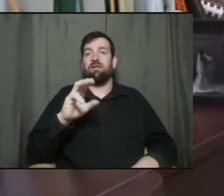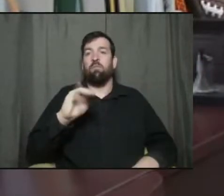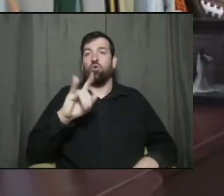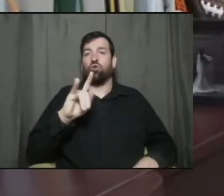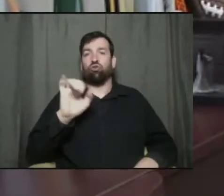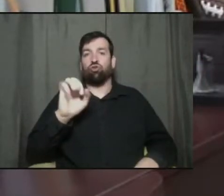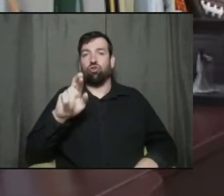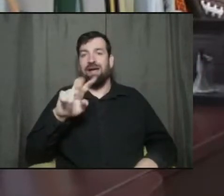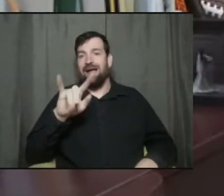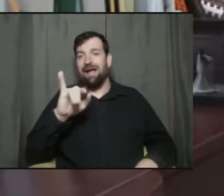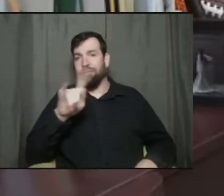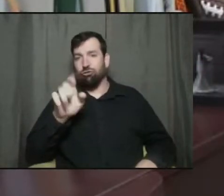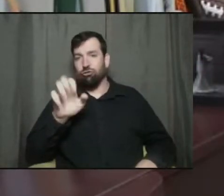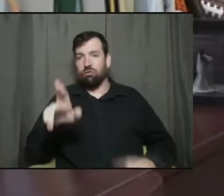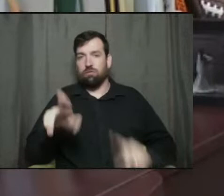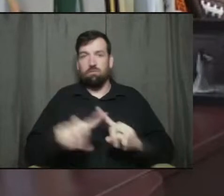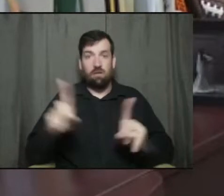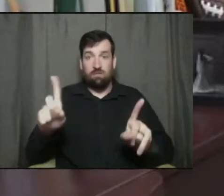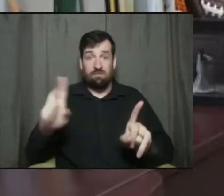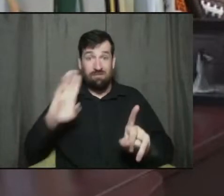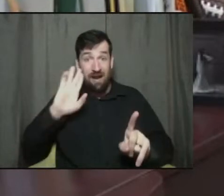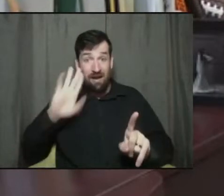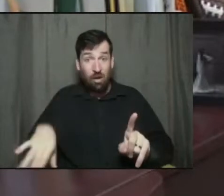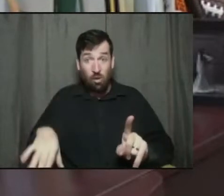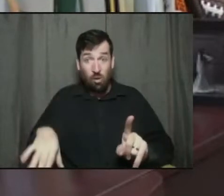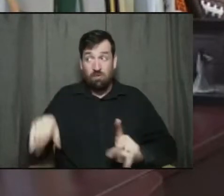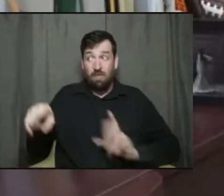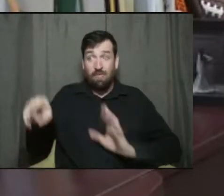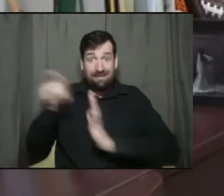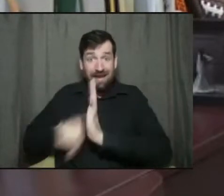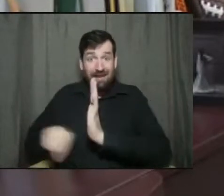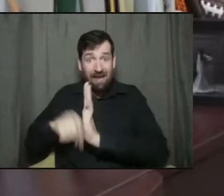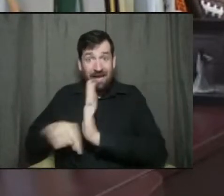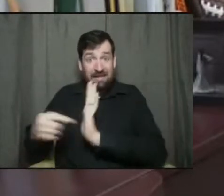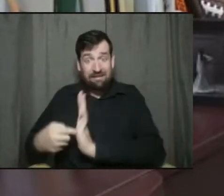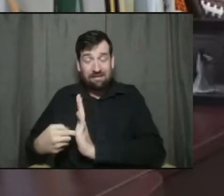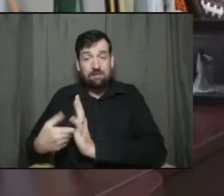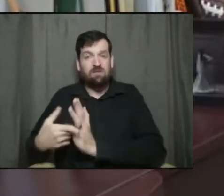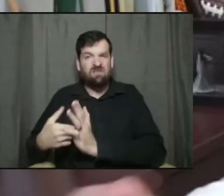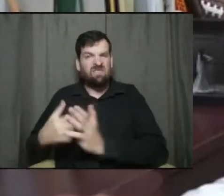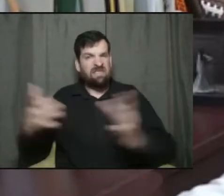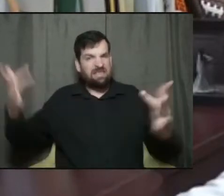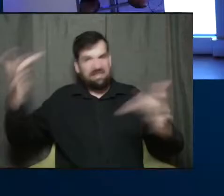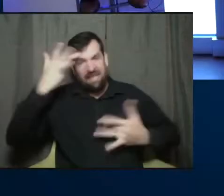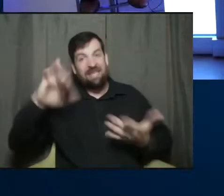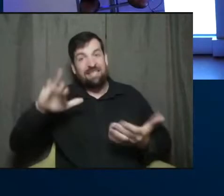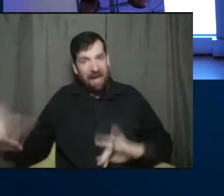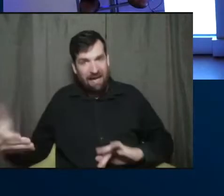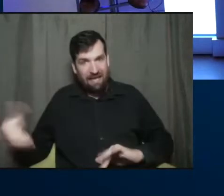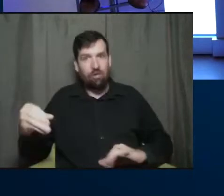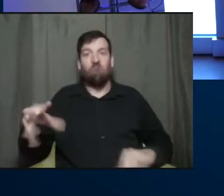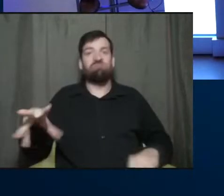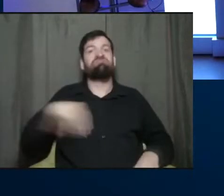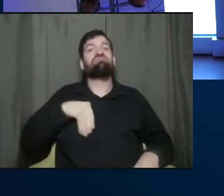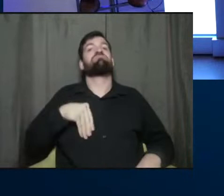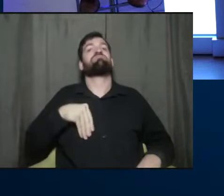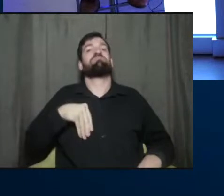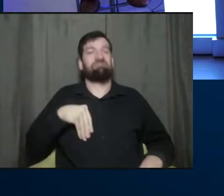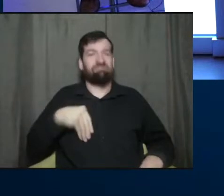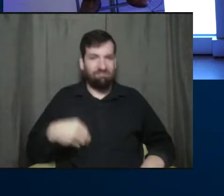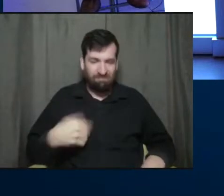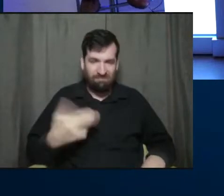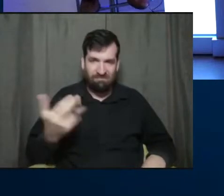I do know the side effects of not taking Trikafta are getting sick and dying, so I'm okay with it. Yeah, and just to